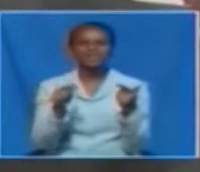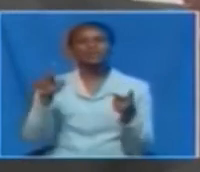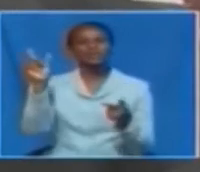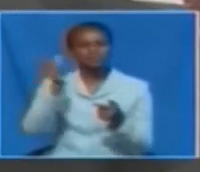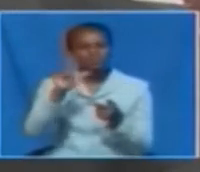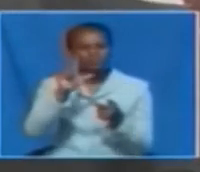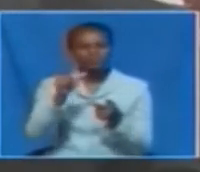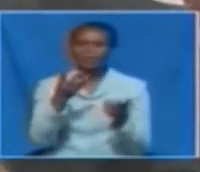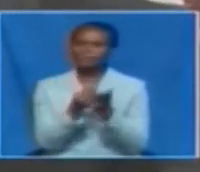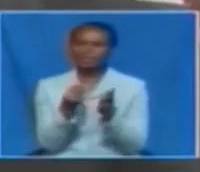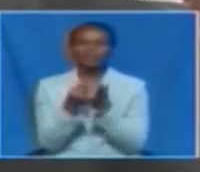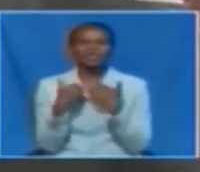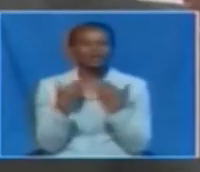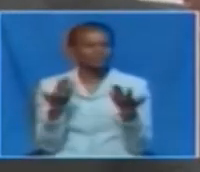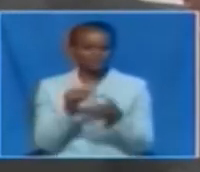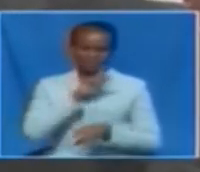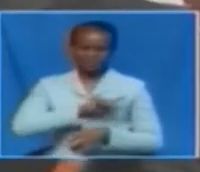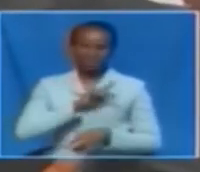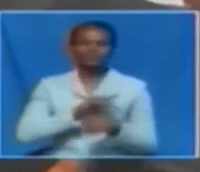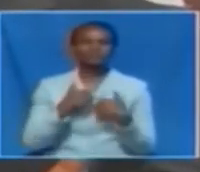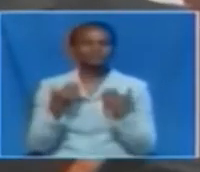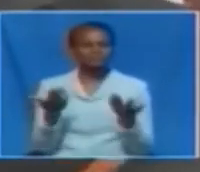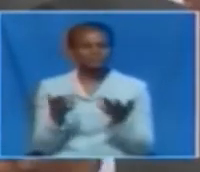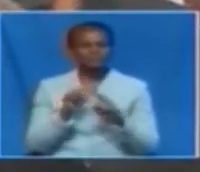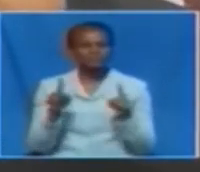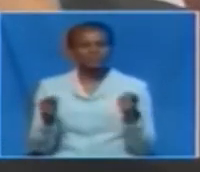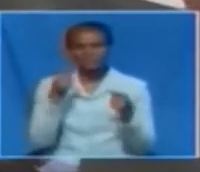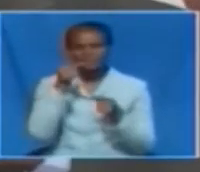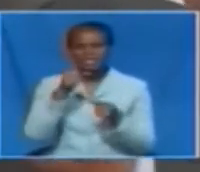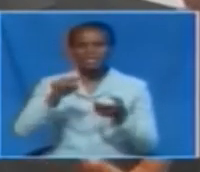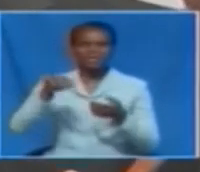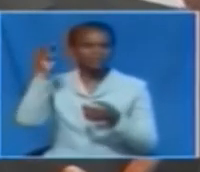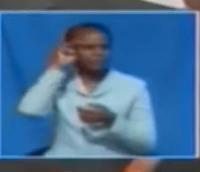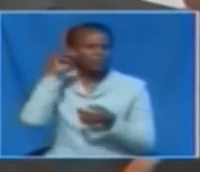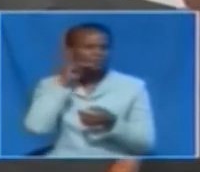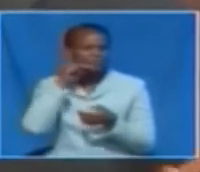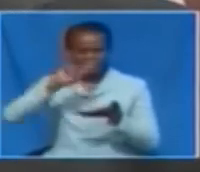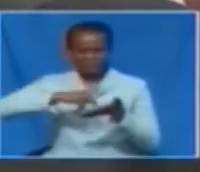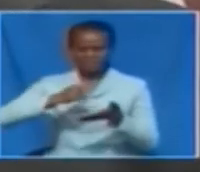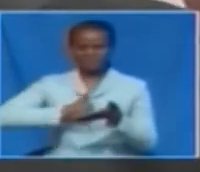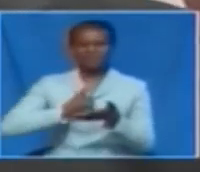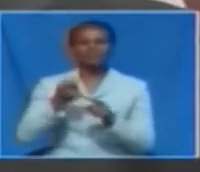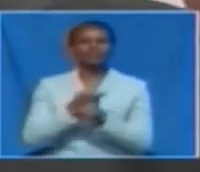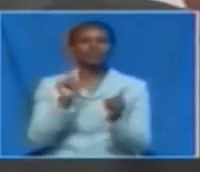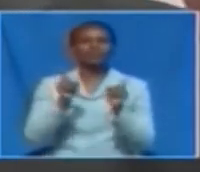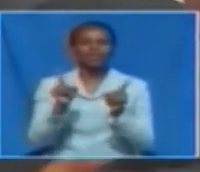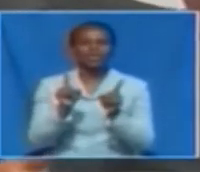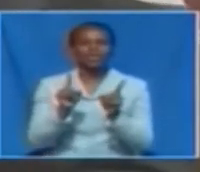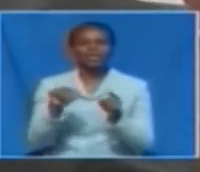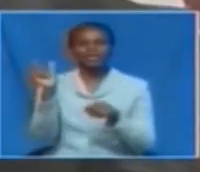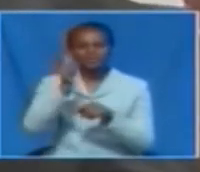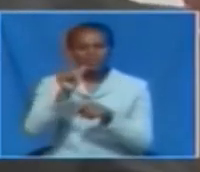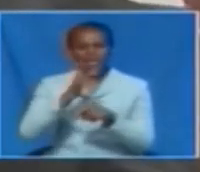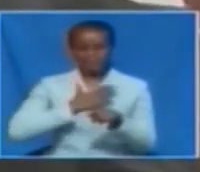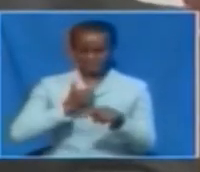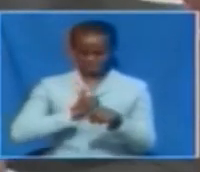any income? There's no income. So even when they say Nevers pays himself, from where? There's no income from MMD. I give